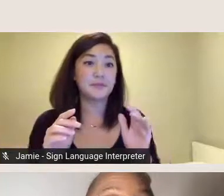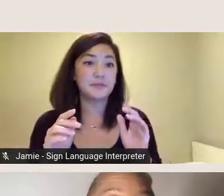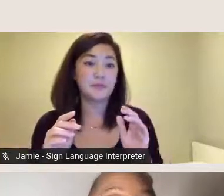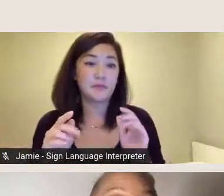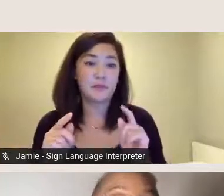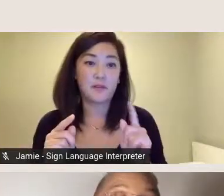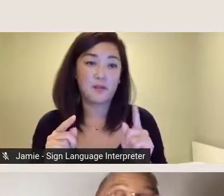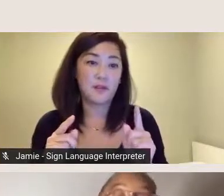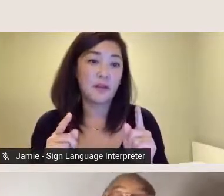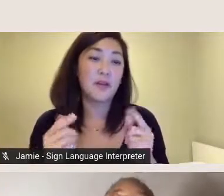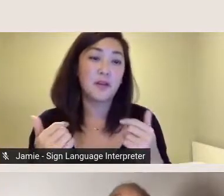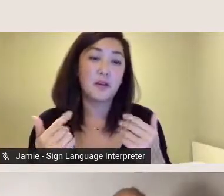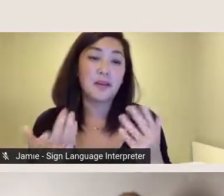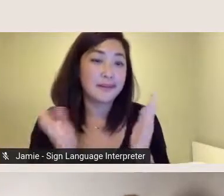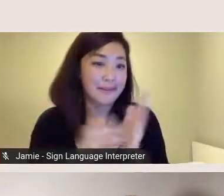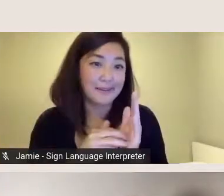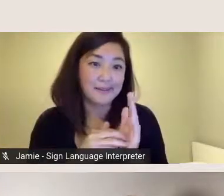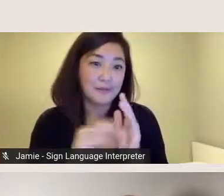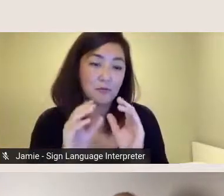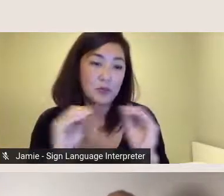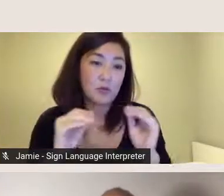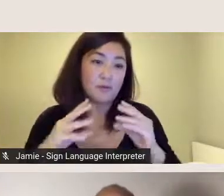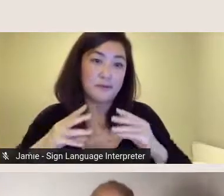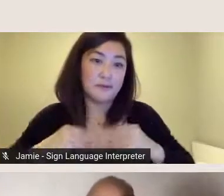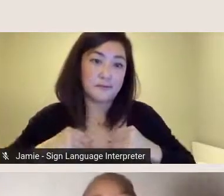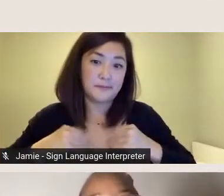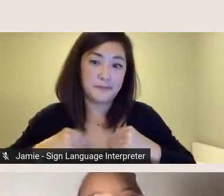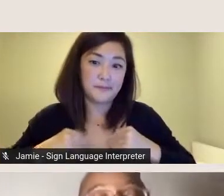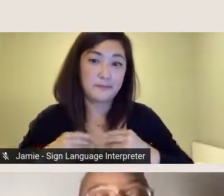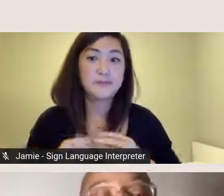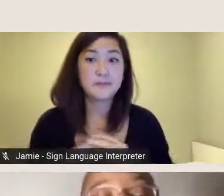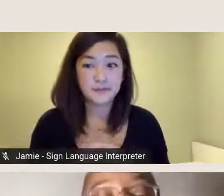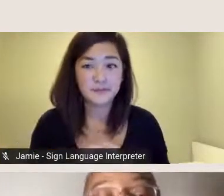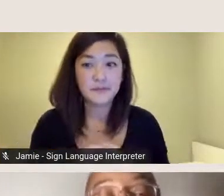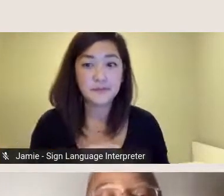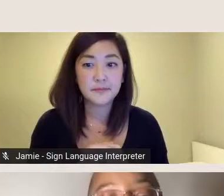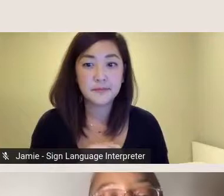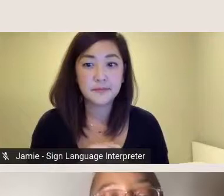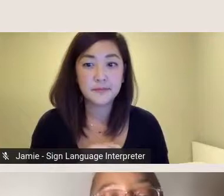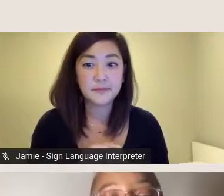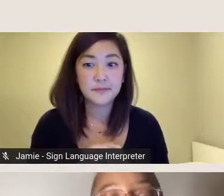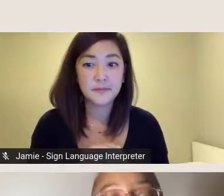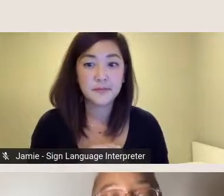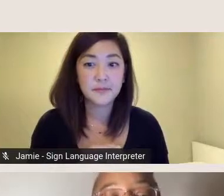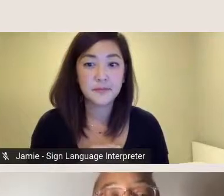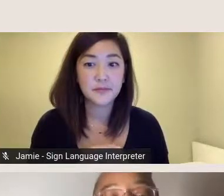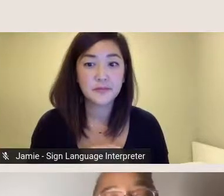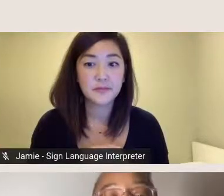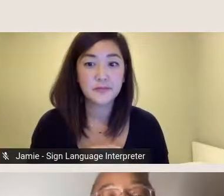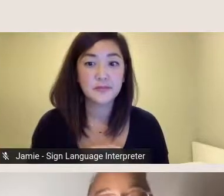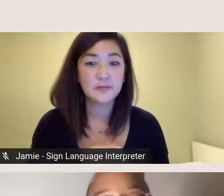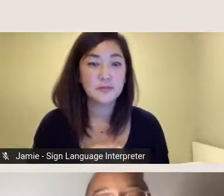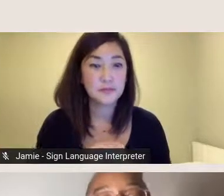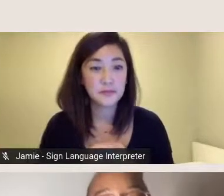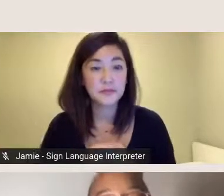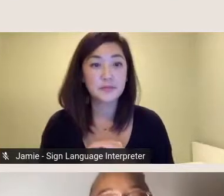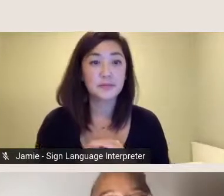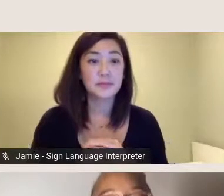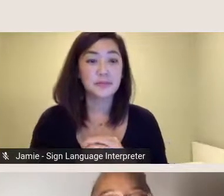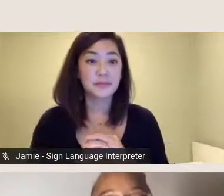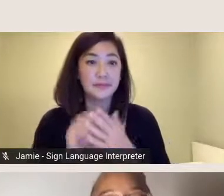brutalized with very little accountability. One of the things that strikes me is the time that this happened. So the film